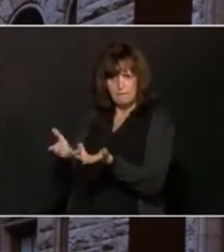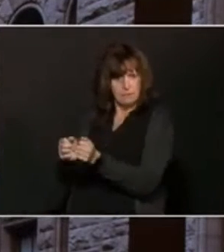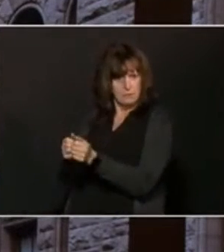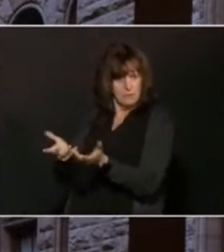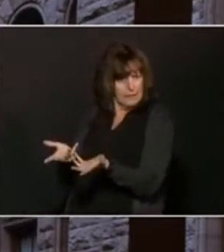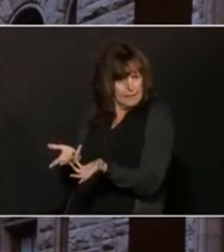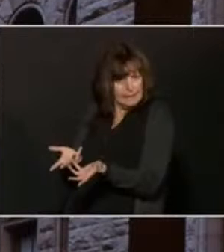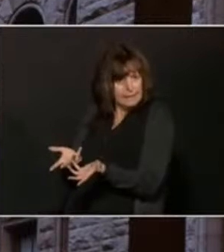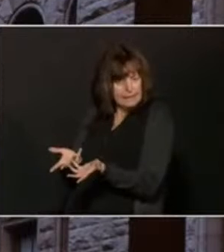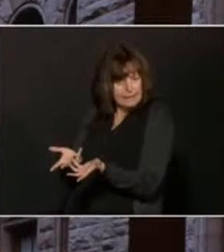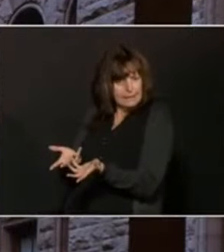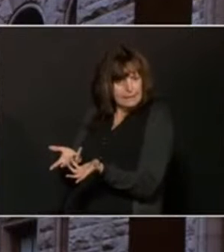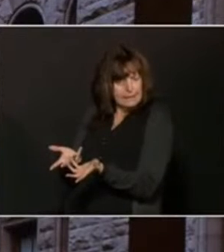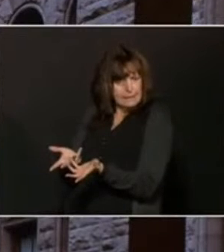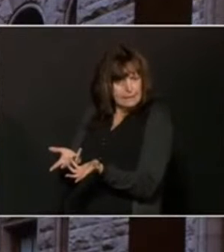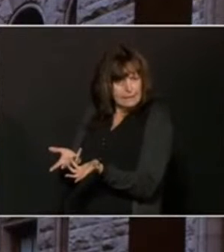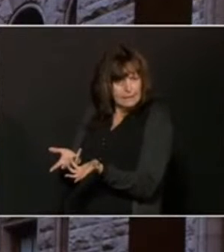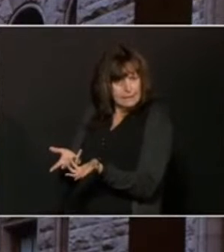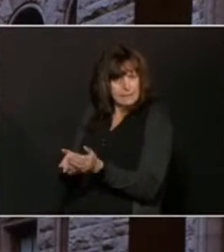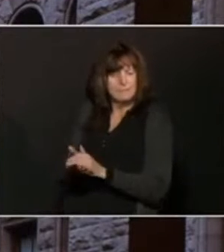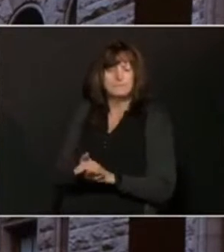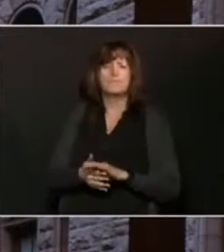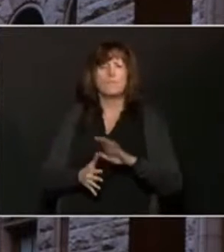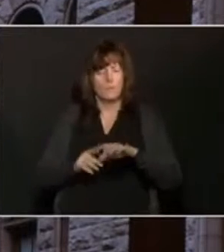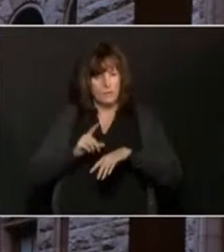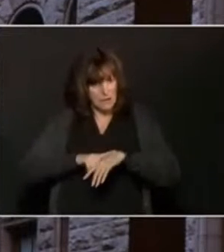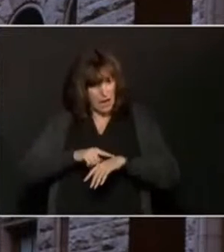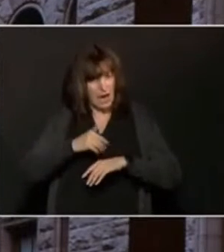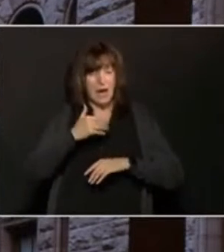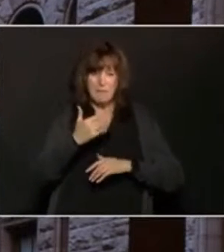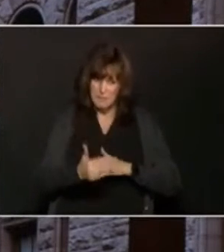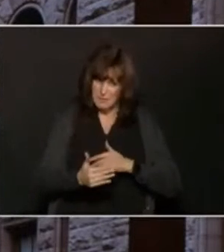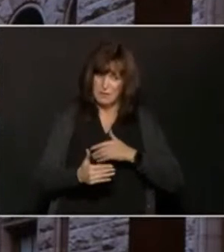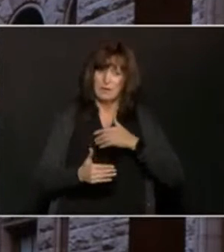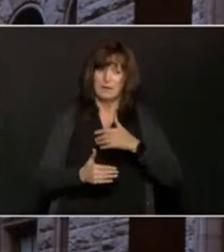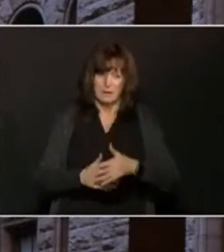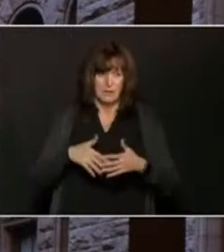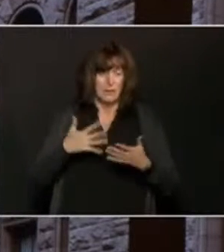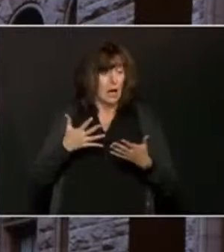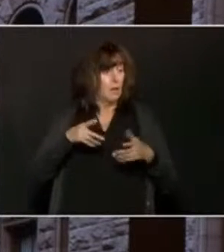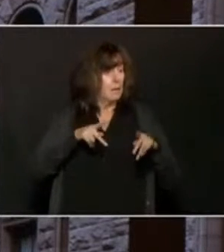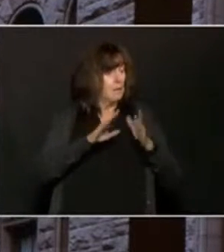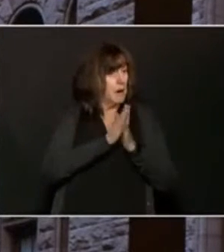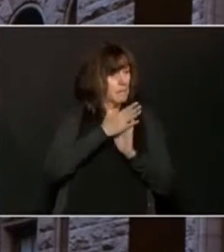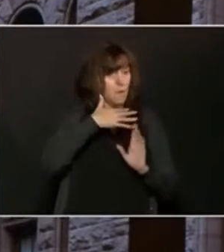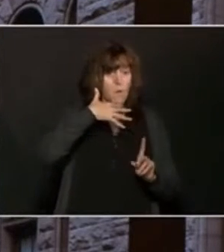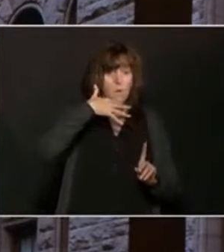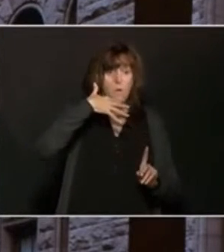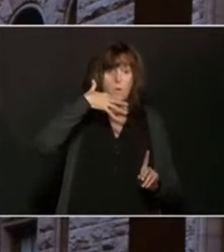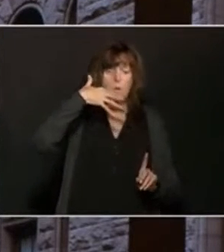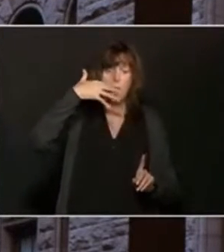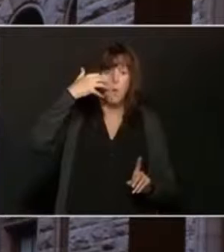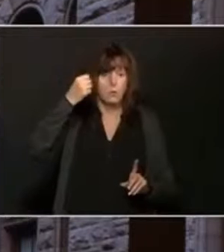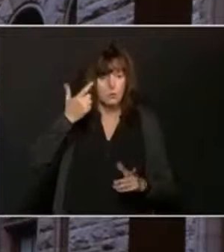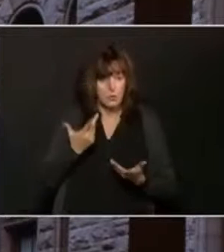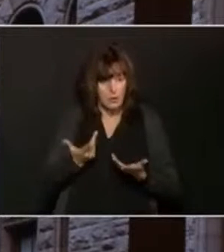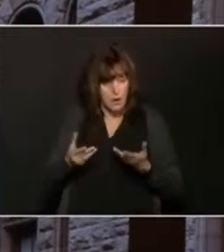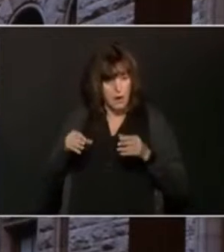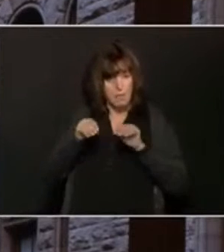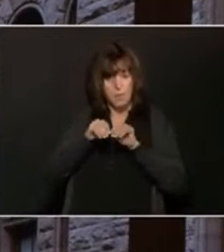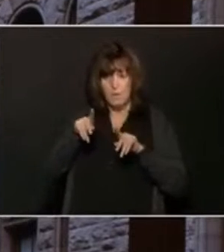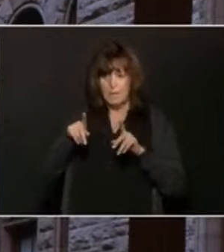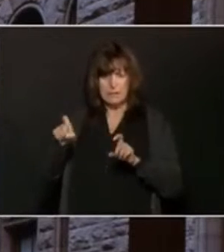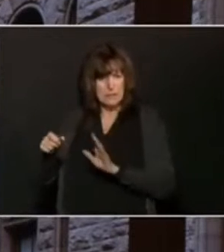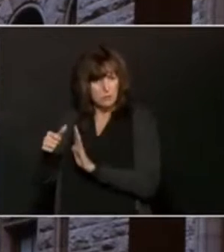at, as time passes, our population is aging, and we have more people who need procedures or have serious